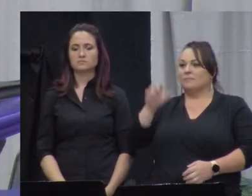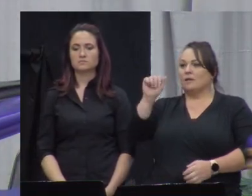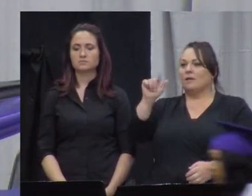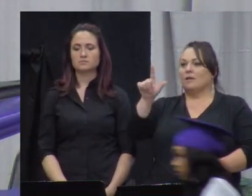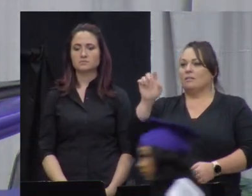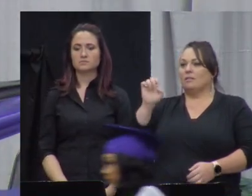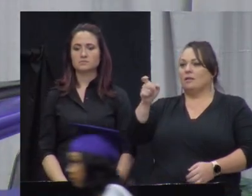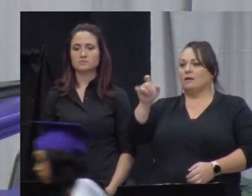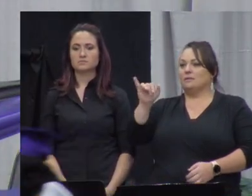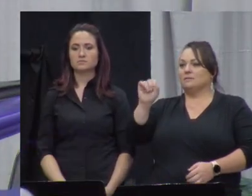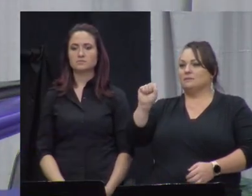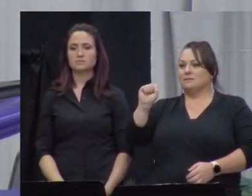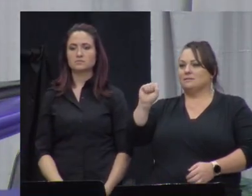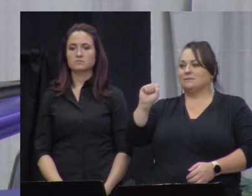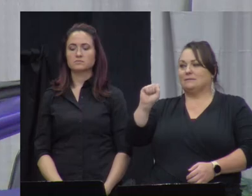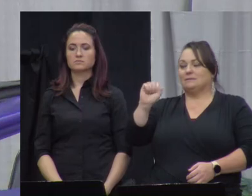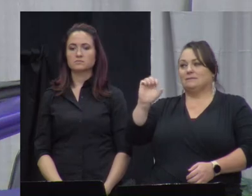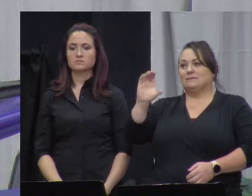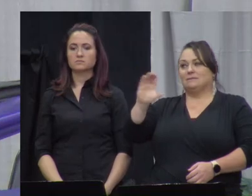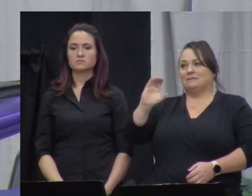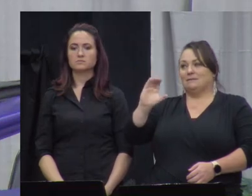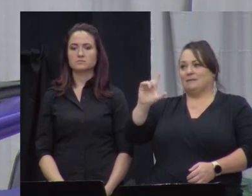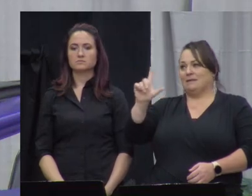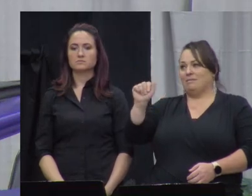Alexis Silachan.